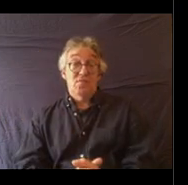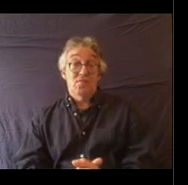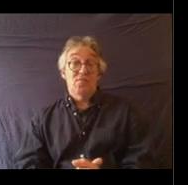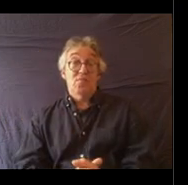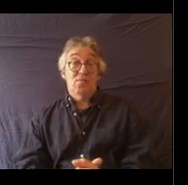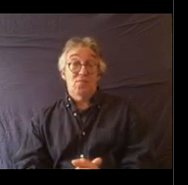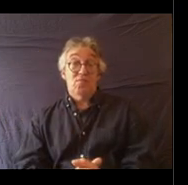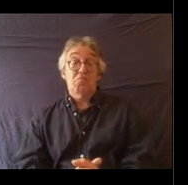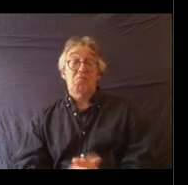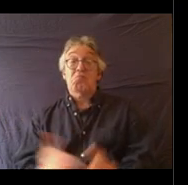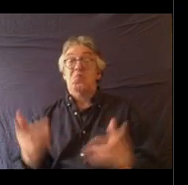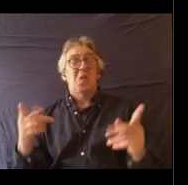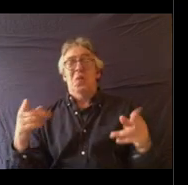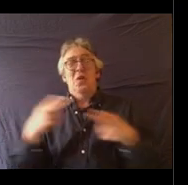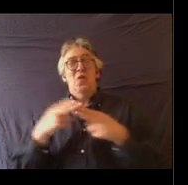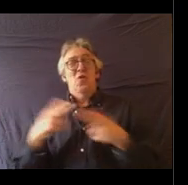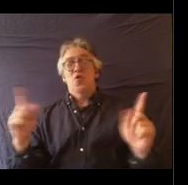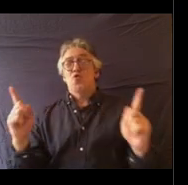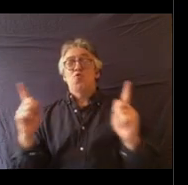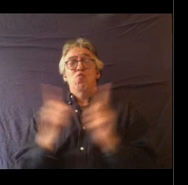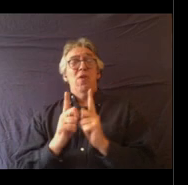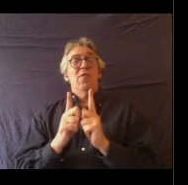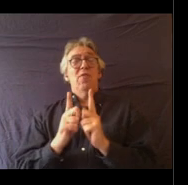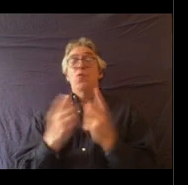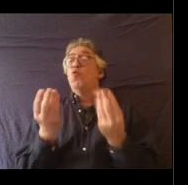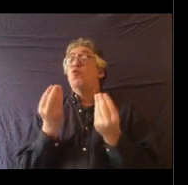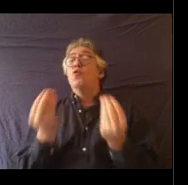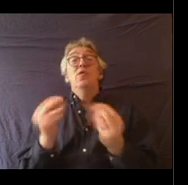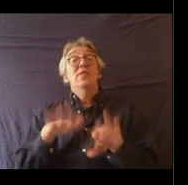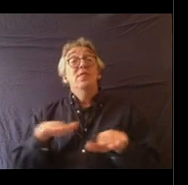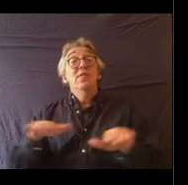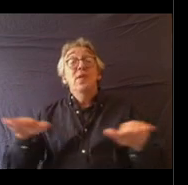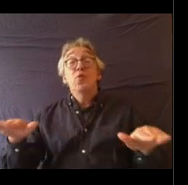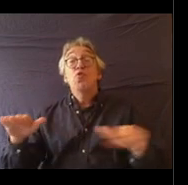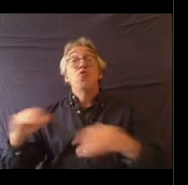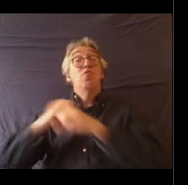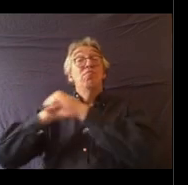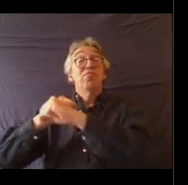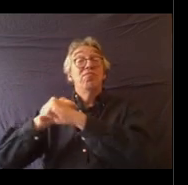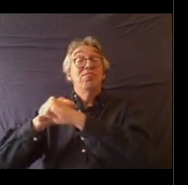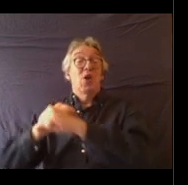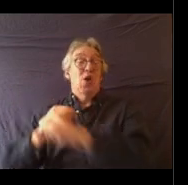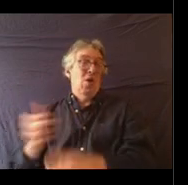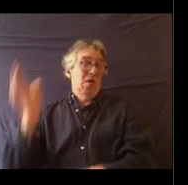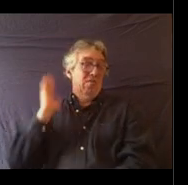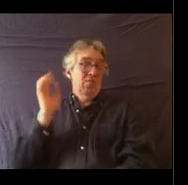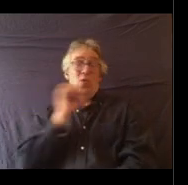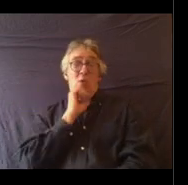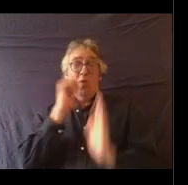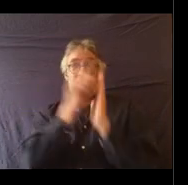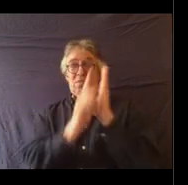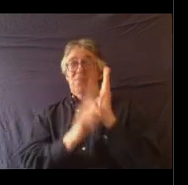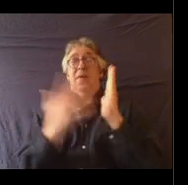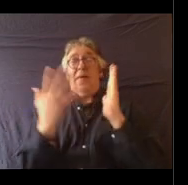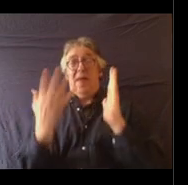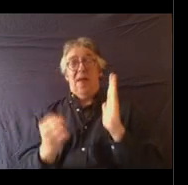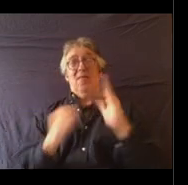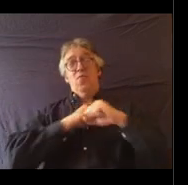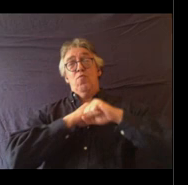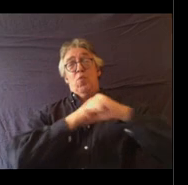Yes, very quickly, for protection of minors, there were a lot of provisions already in place.